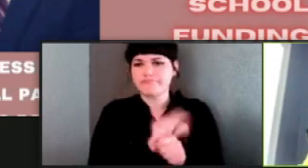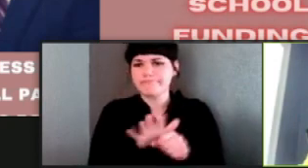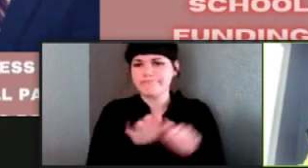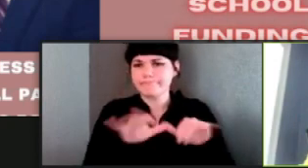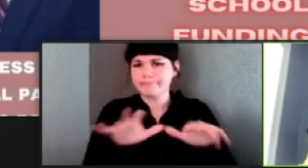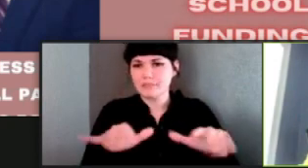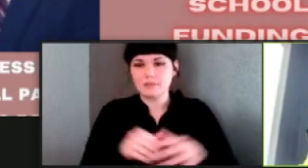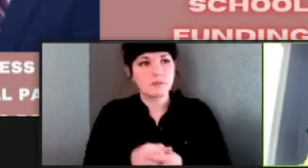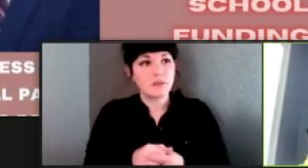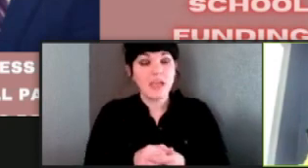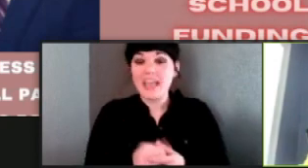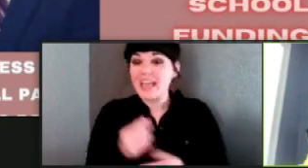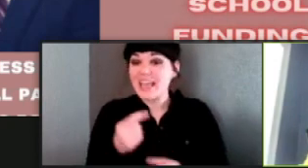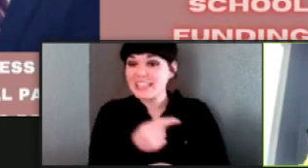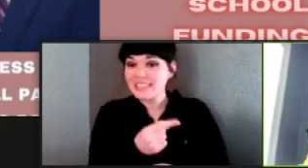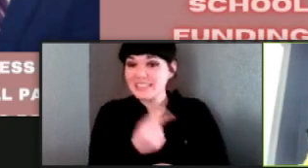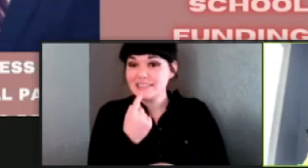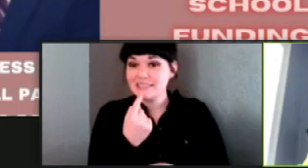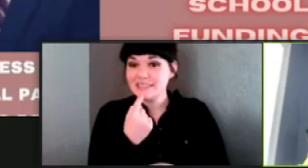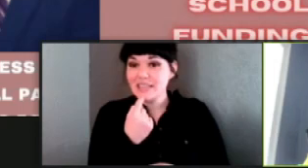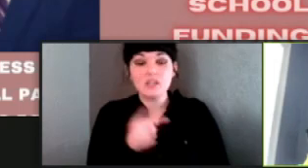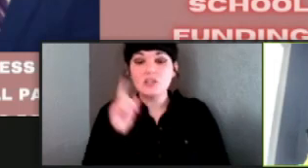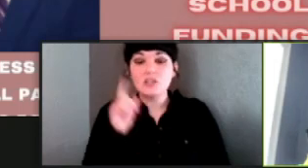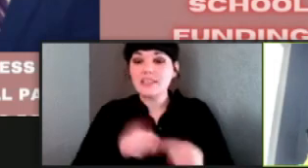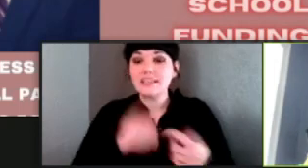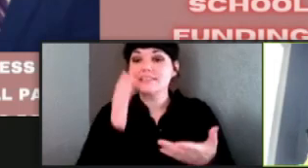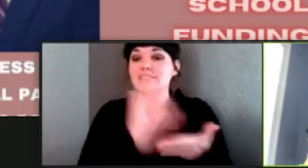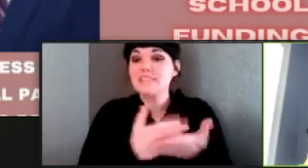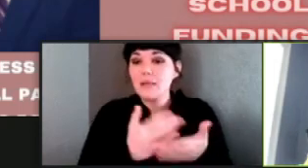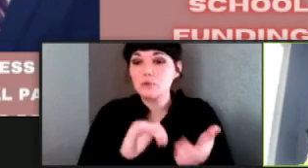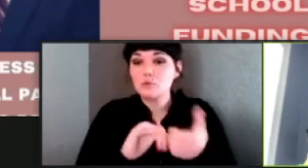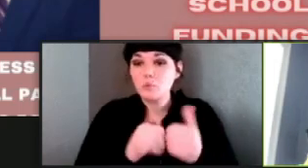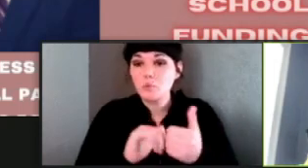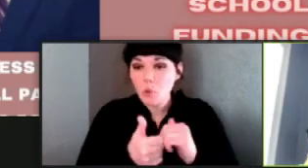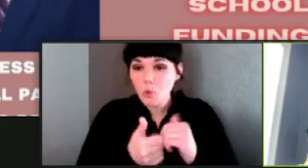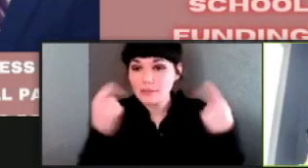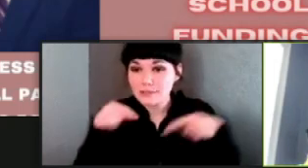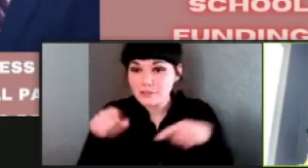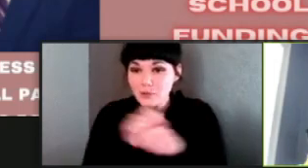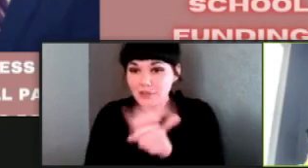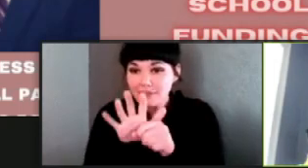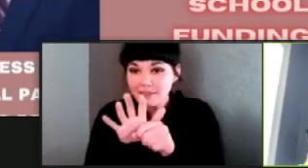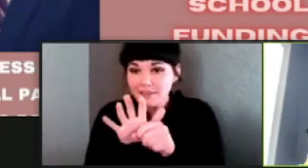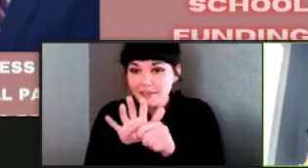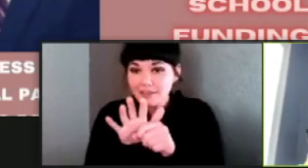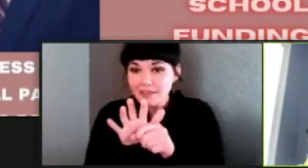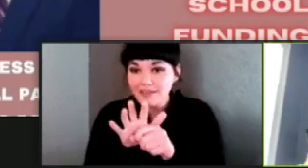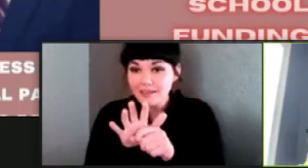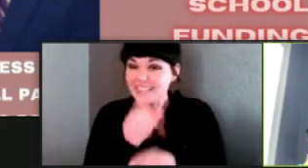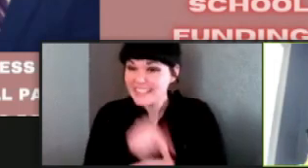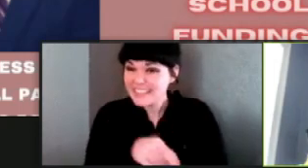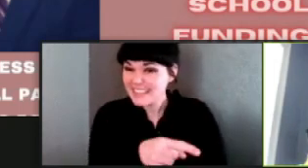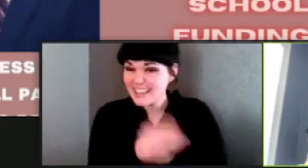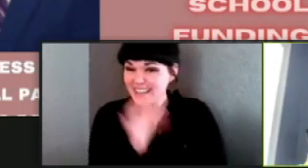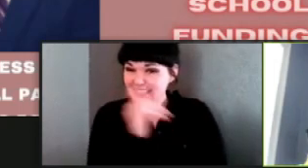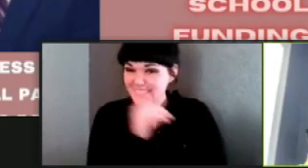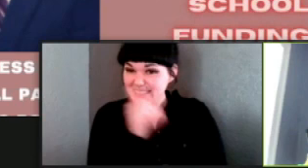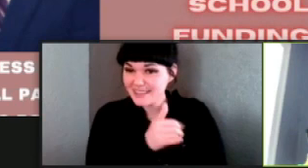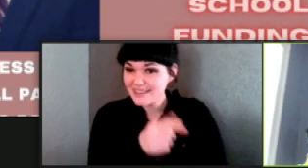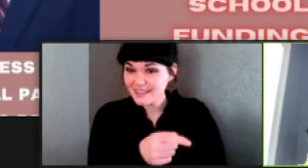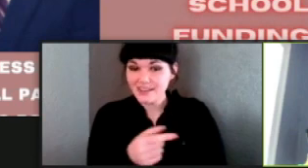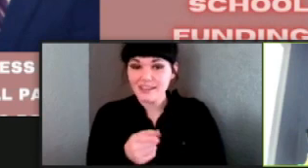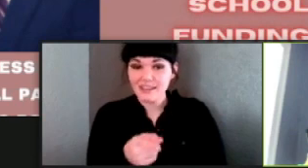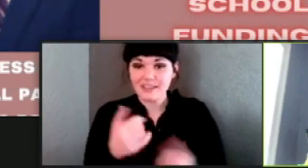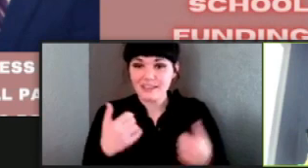in a pandemic. This is what this is about. It's even gotten so bad that there's even a little bit of a struggle between this guy and some members in his